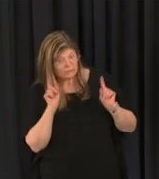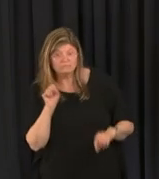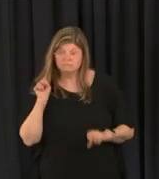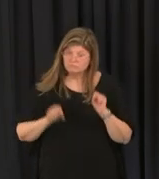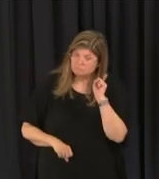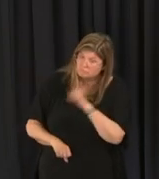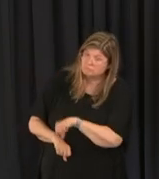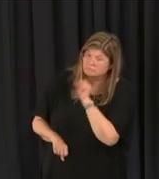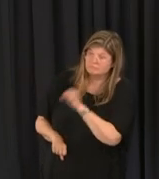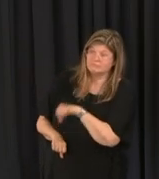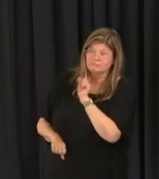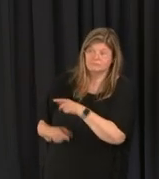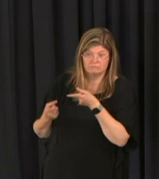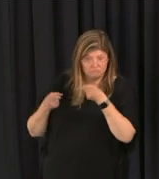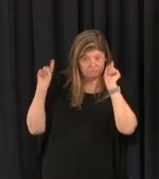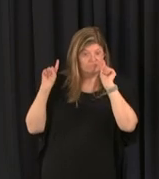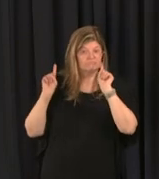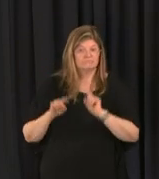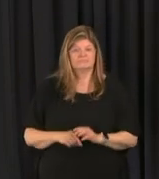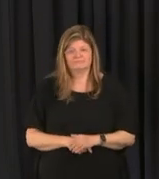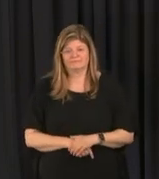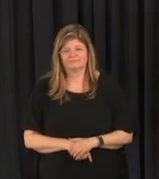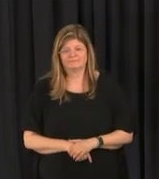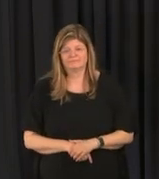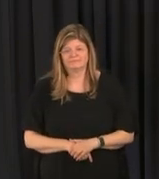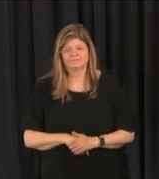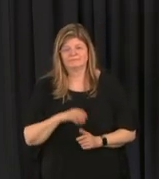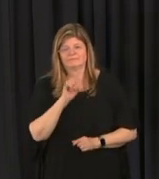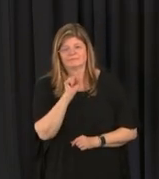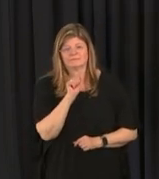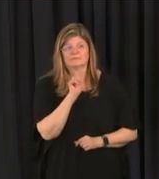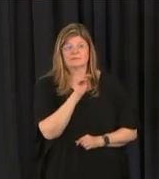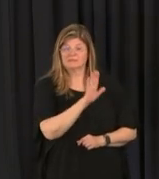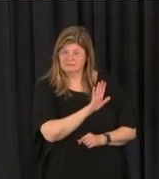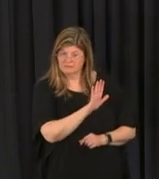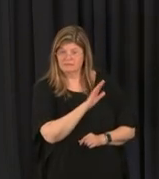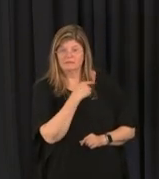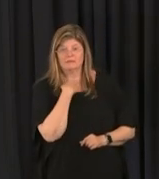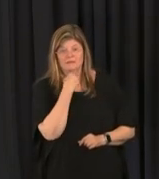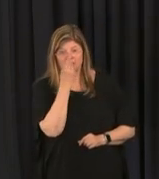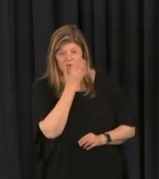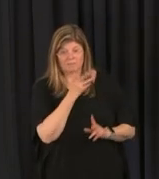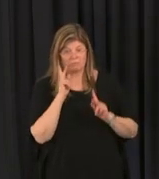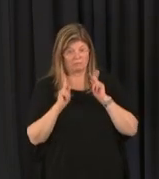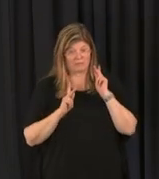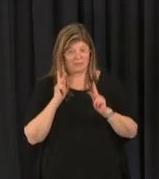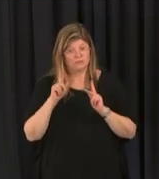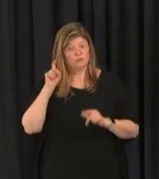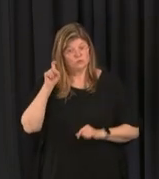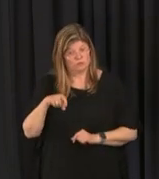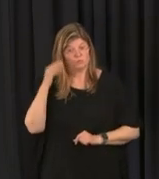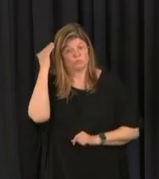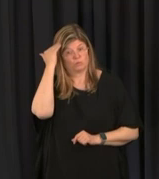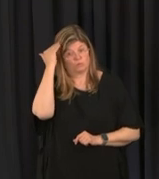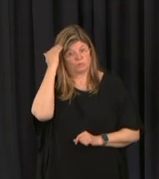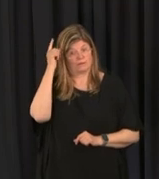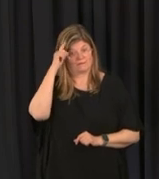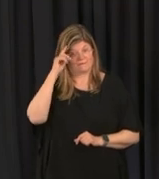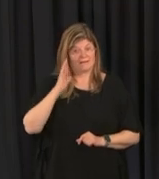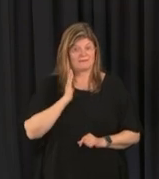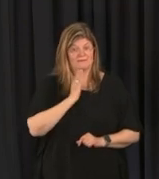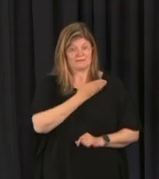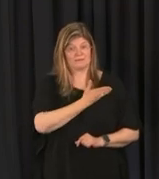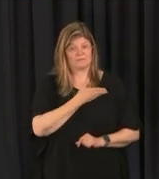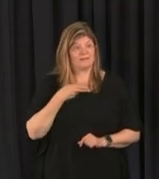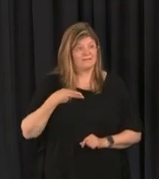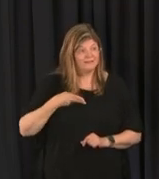Yes. And Sam, I will take the opportunity to make sure that people know, for our high